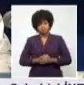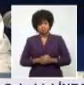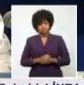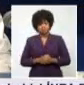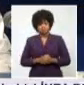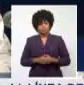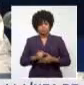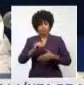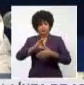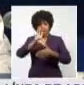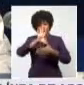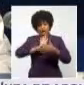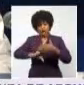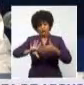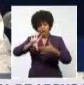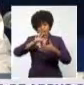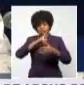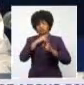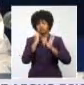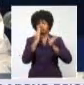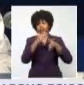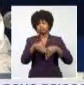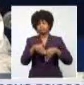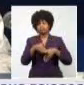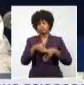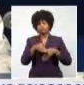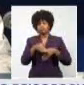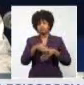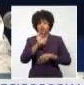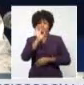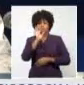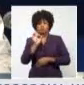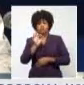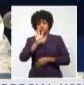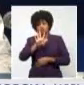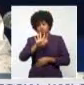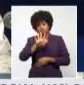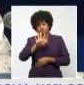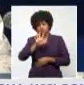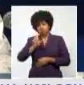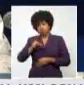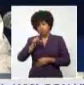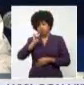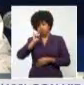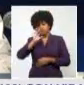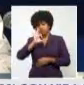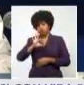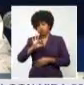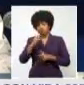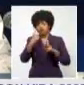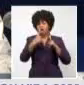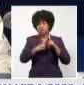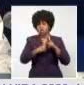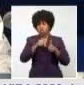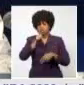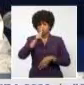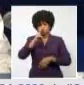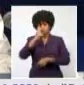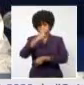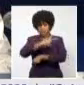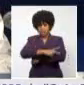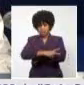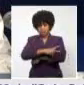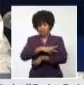we were on the 14th place, and today we are in 15th. In the Americas, the death rate is of